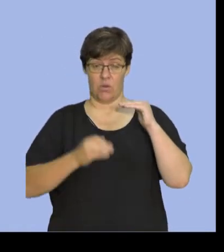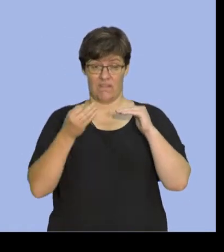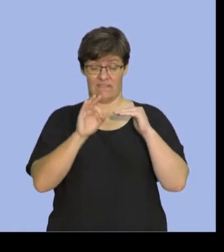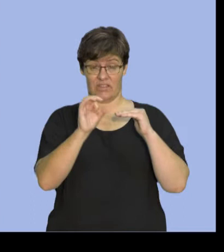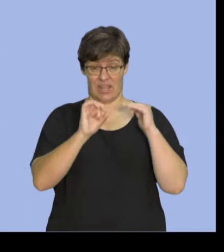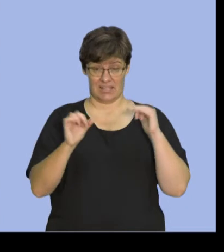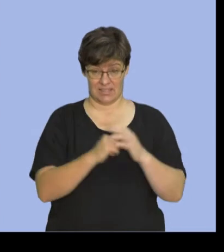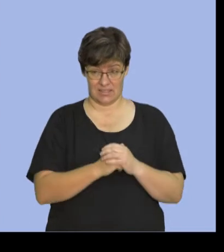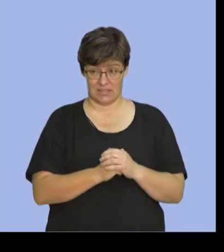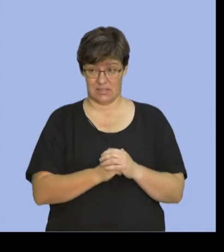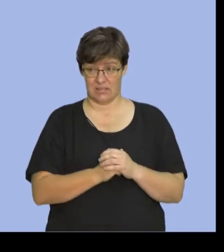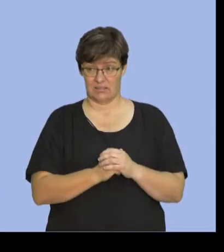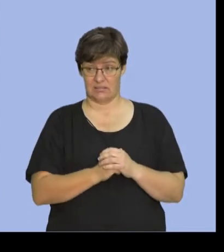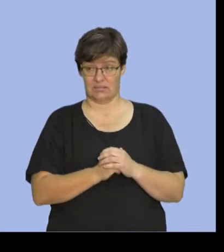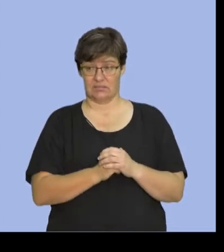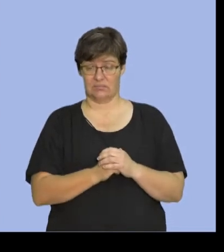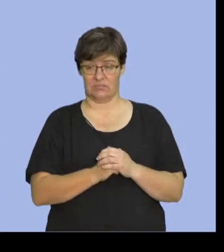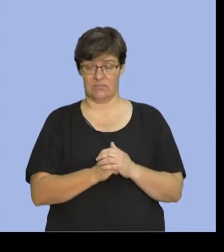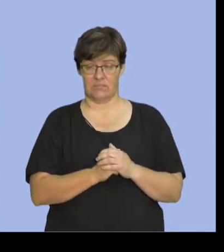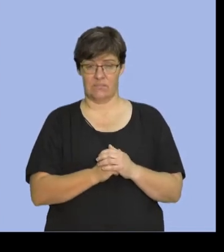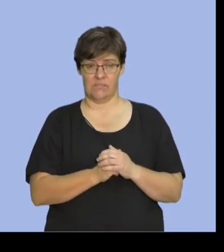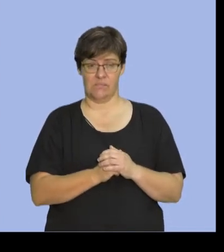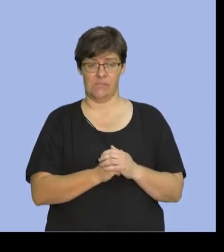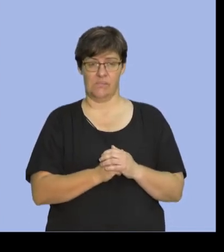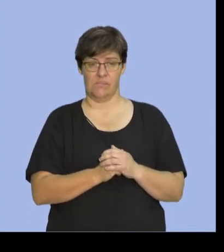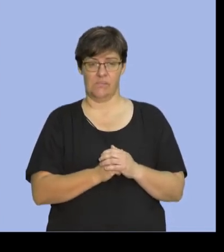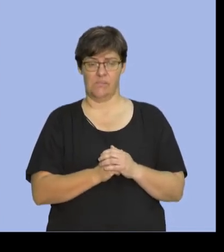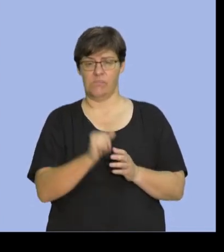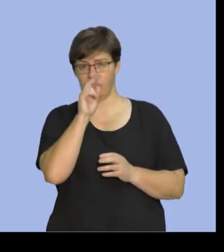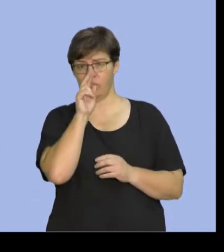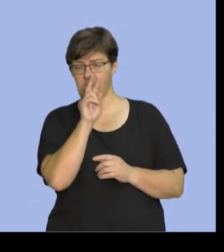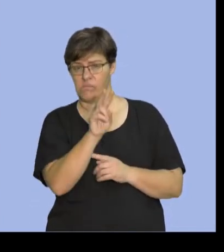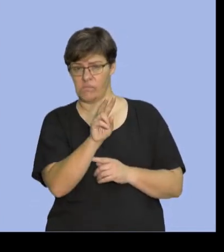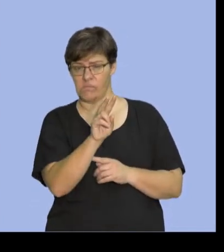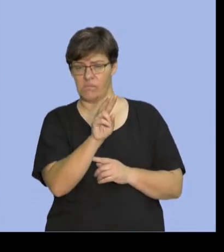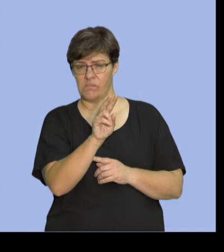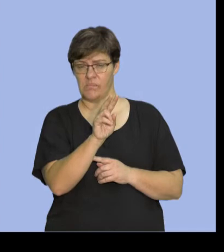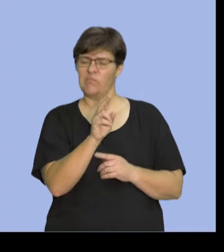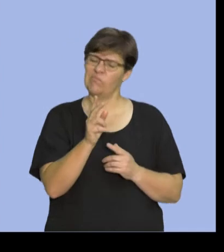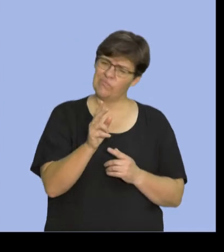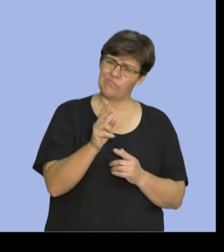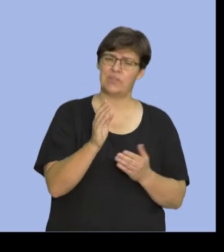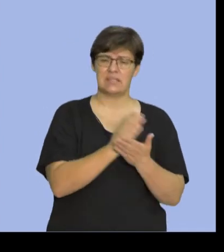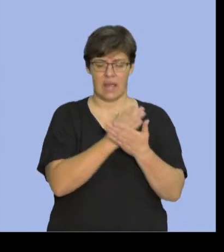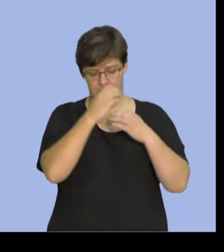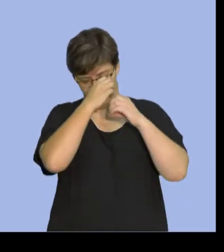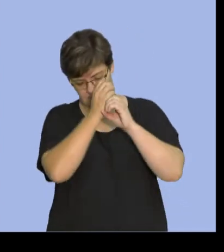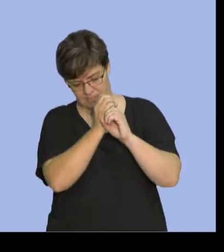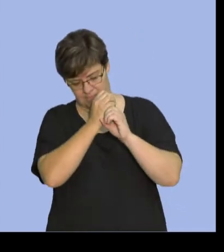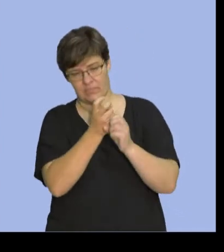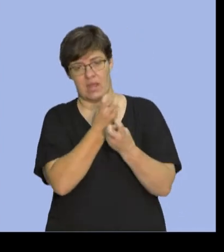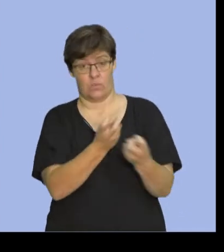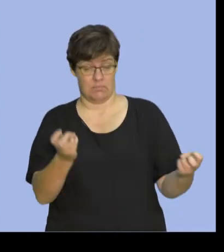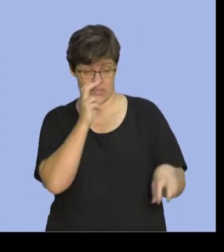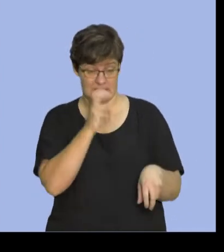that are significantly smaller than a millimeter, we will need to have some magnifying equipment, and in this case,